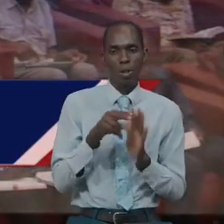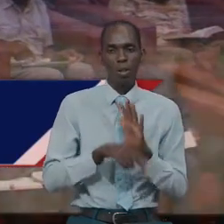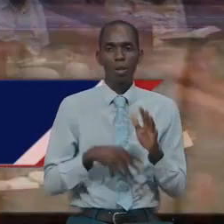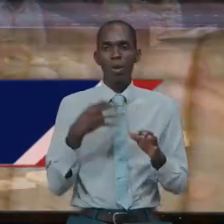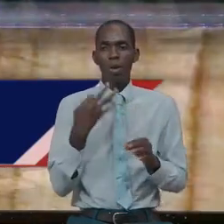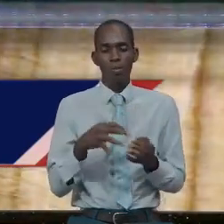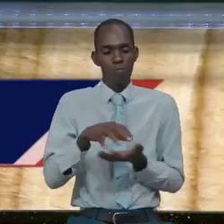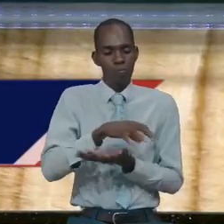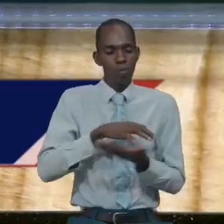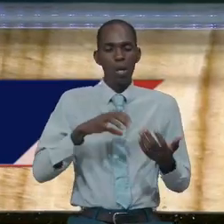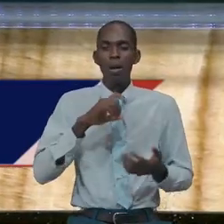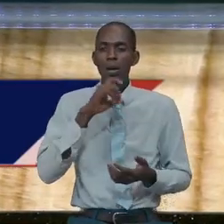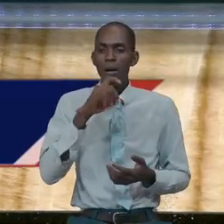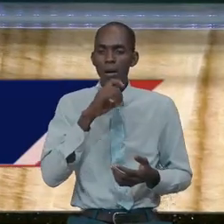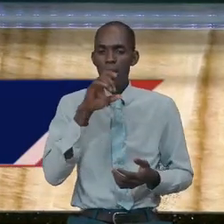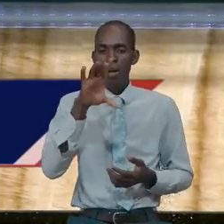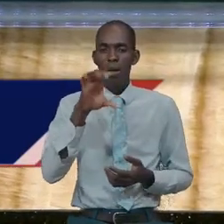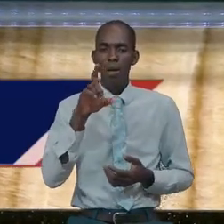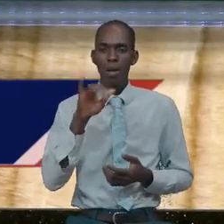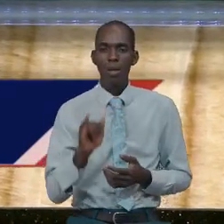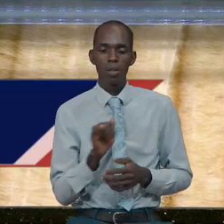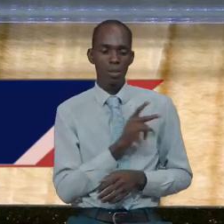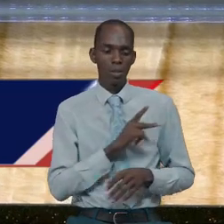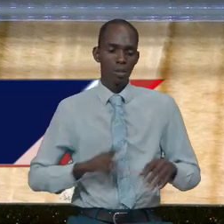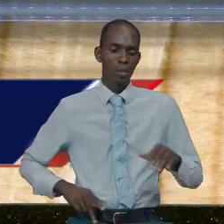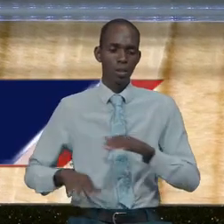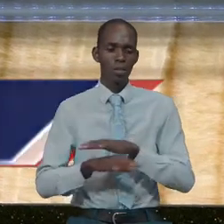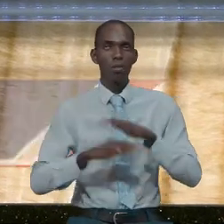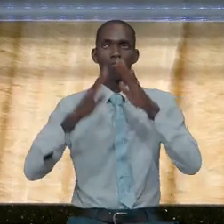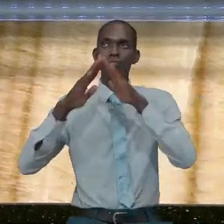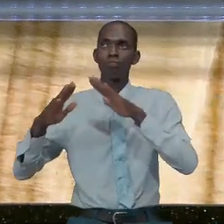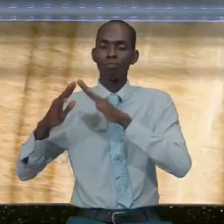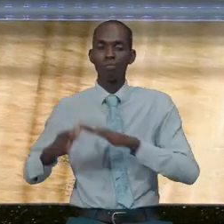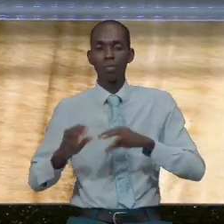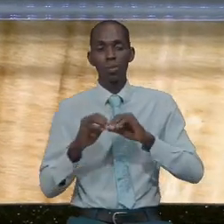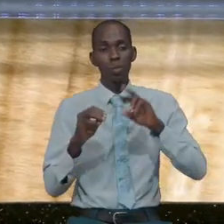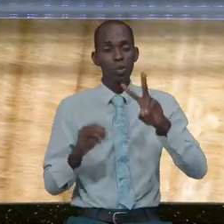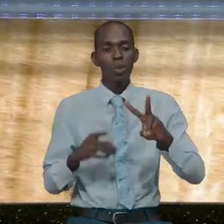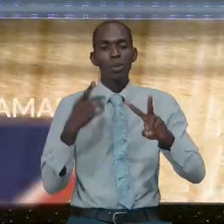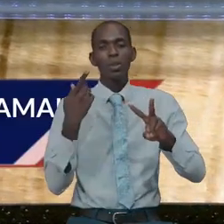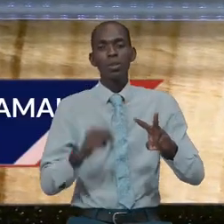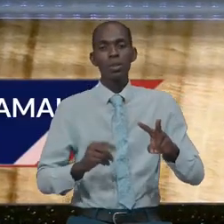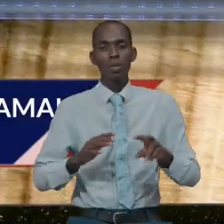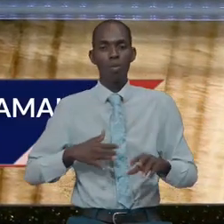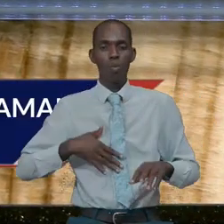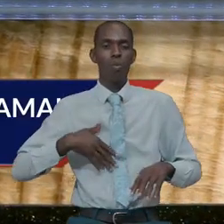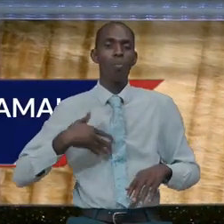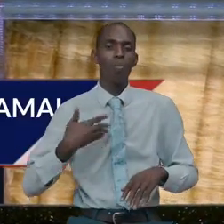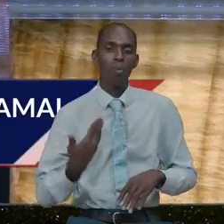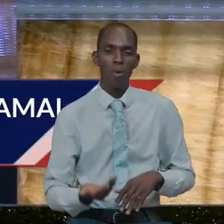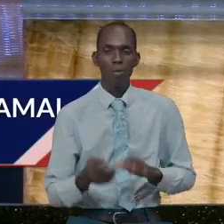iron clay kingdom communities. Number two, the willfulness of